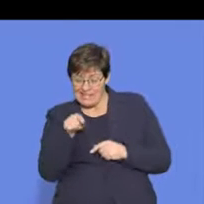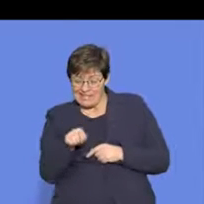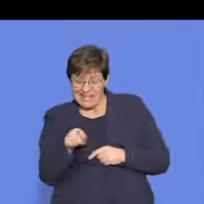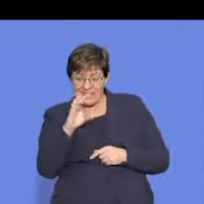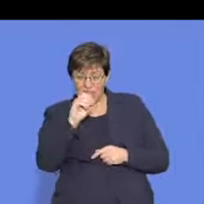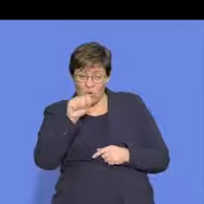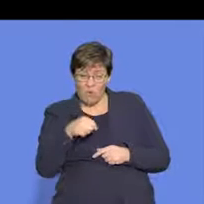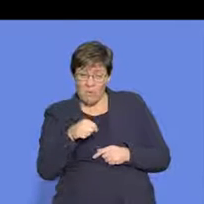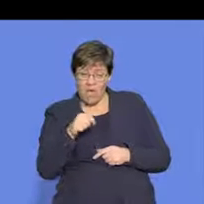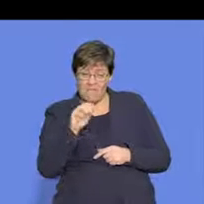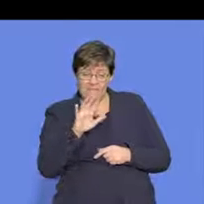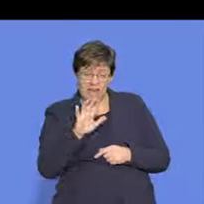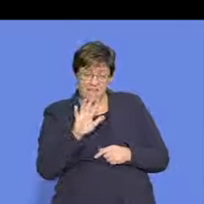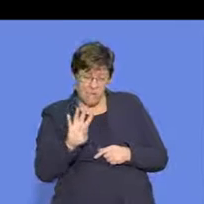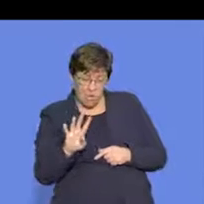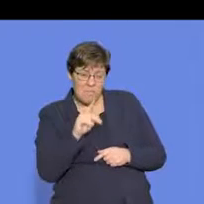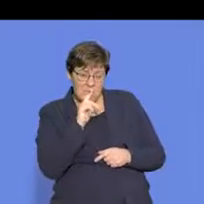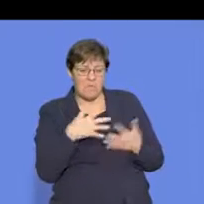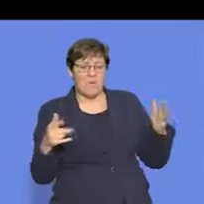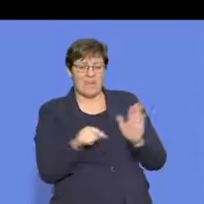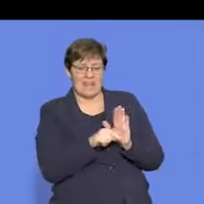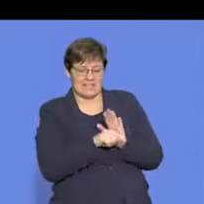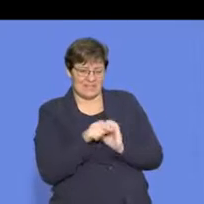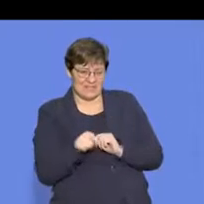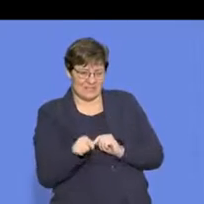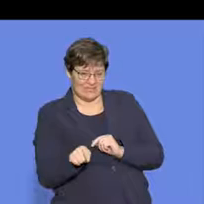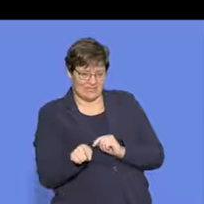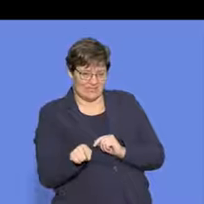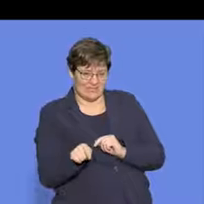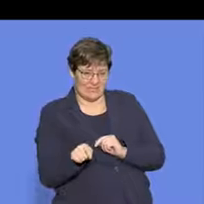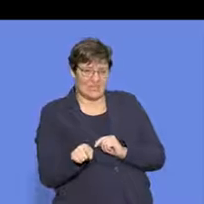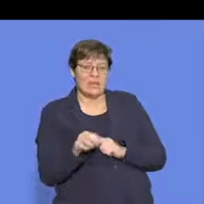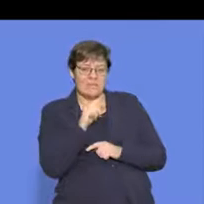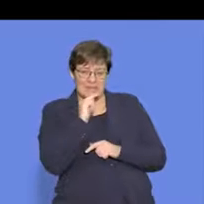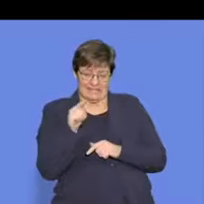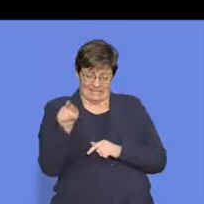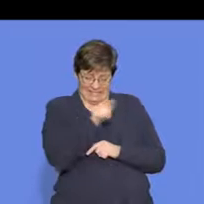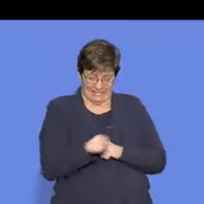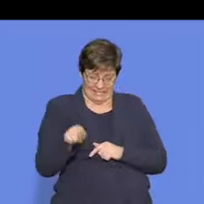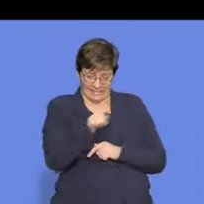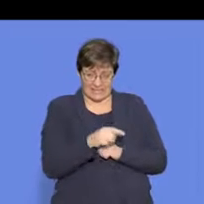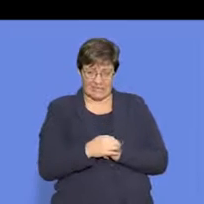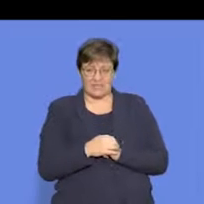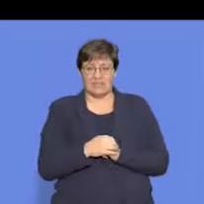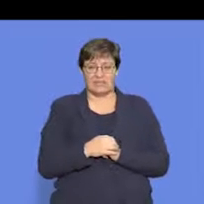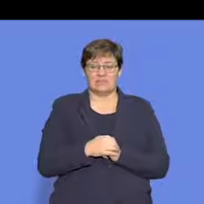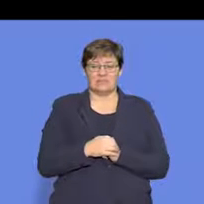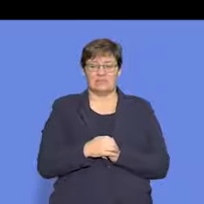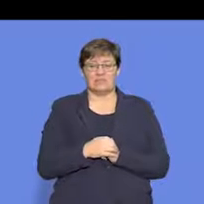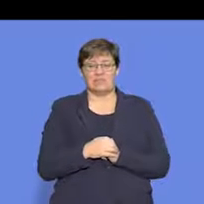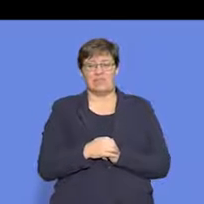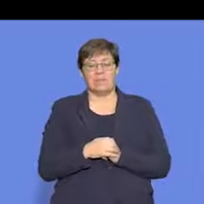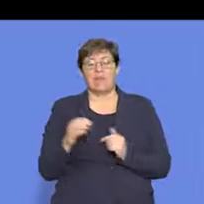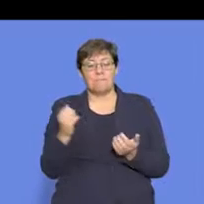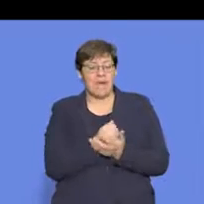we're going to have to find the one that is closer to zero, that's the more negative. And that's the one that is the more negative.